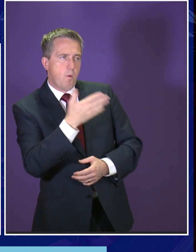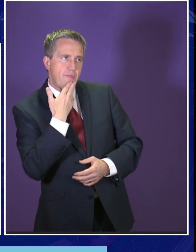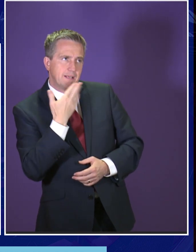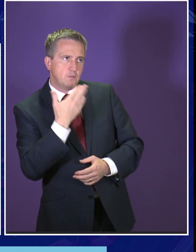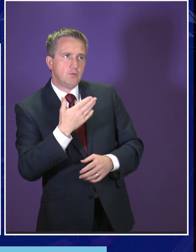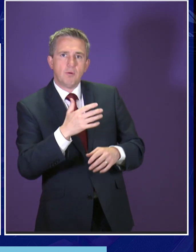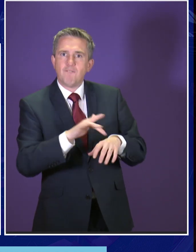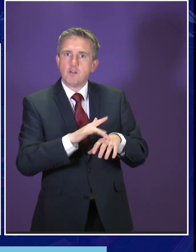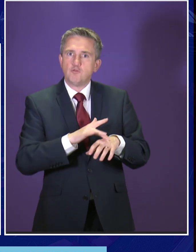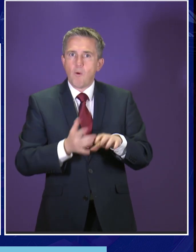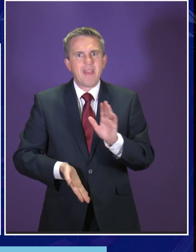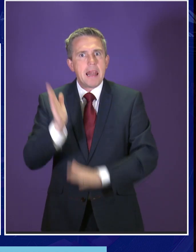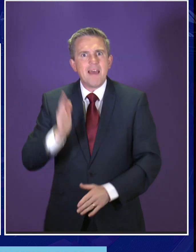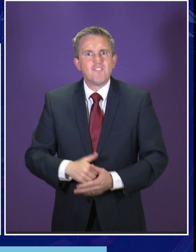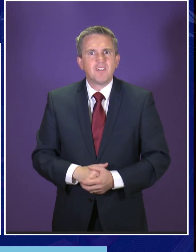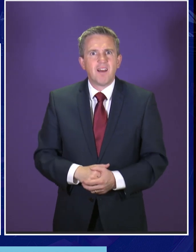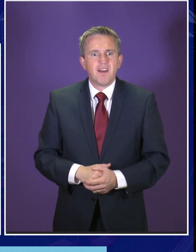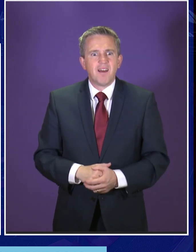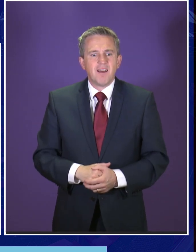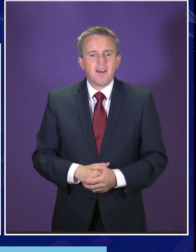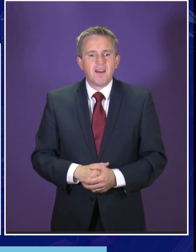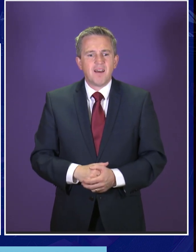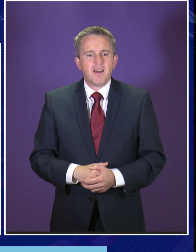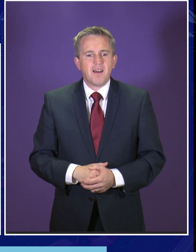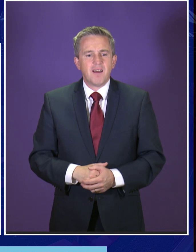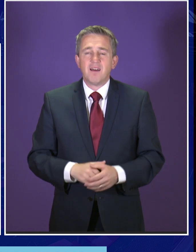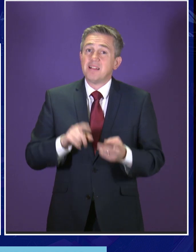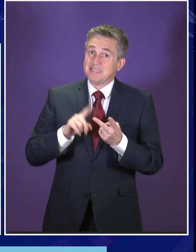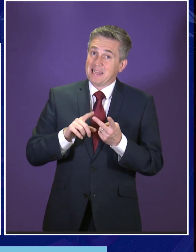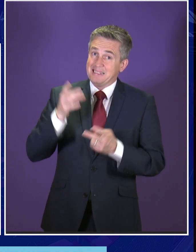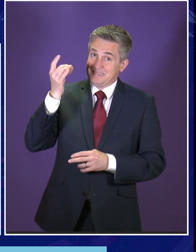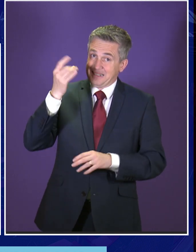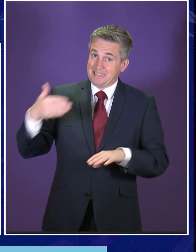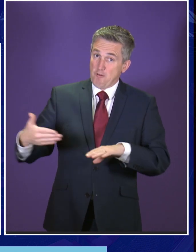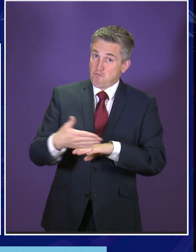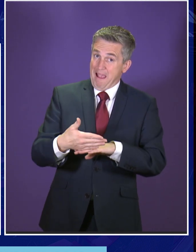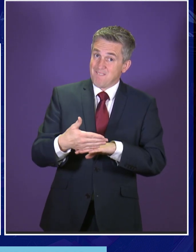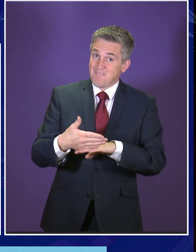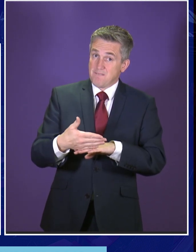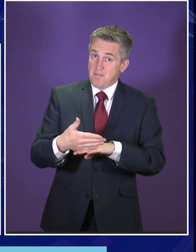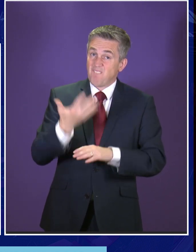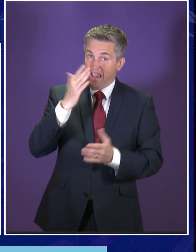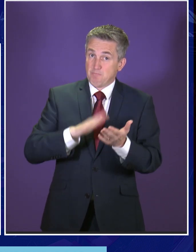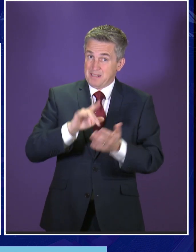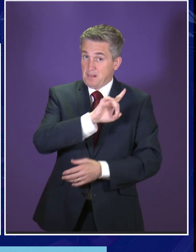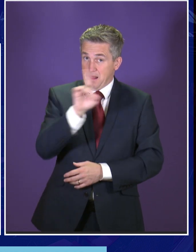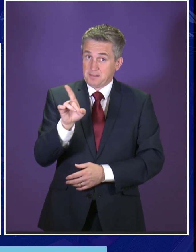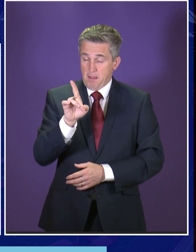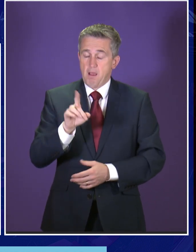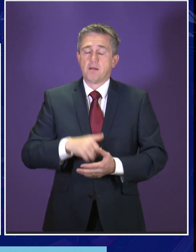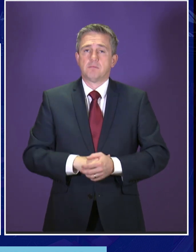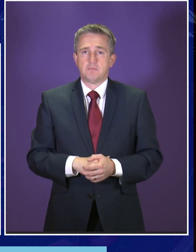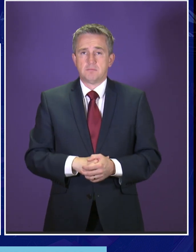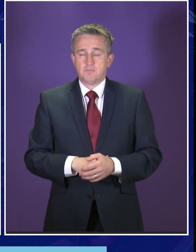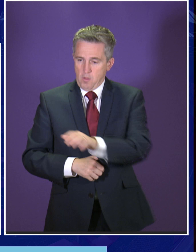show," rolled up the window and left. The second taxi arrived 5 minutes later, and